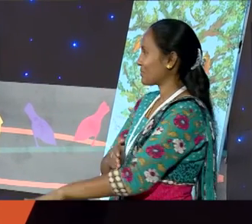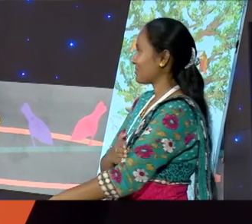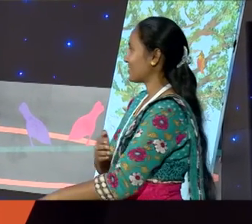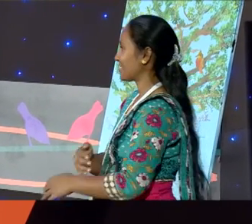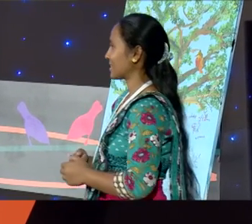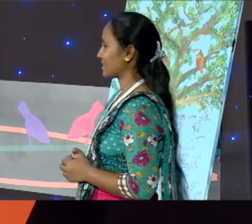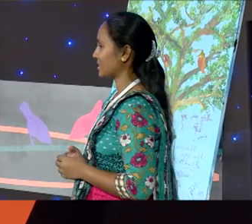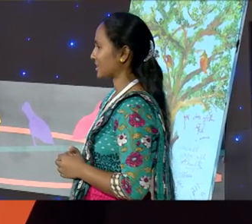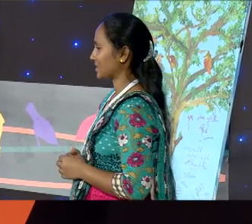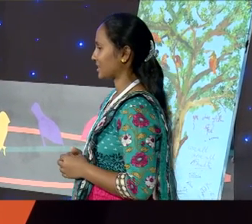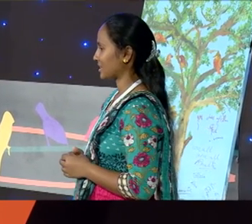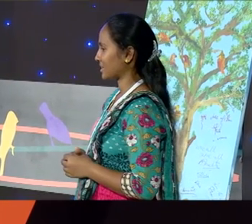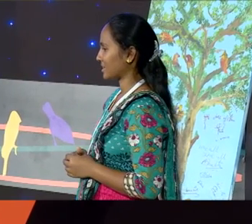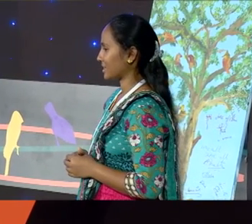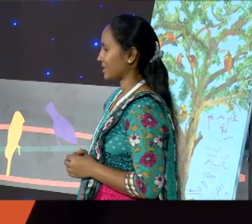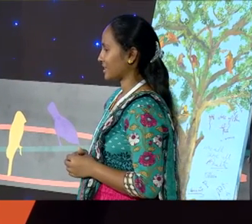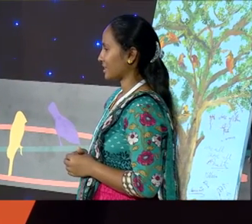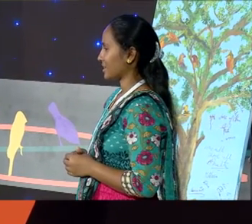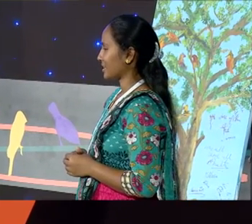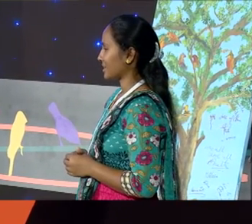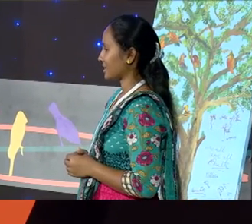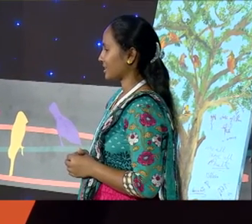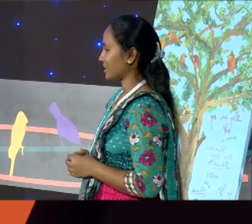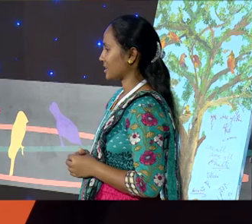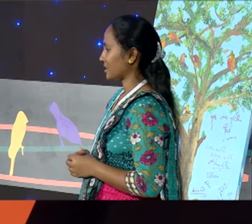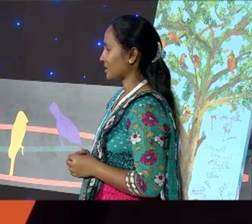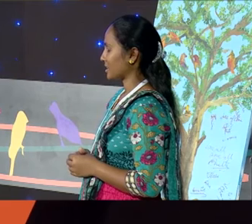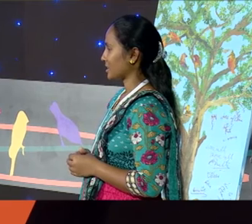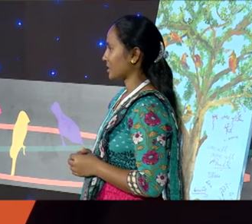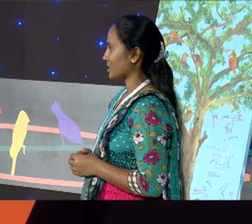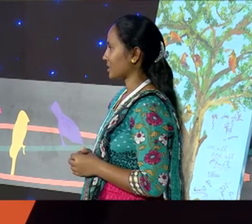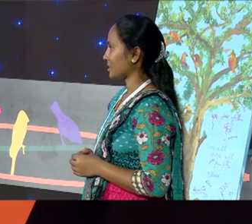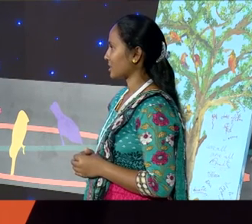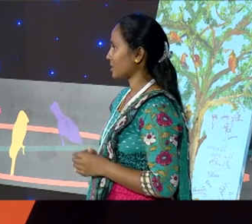cannot read those notes myself. So that's how bad my handwriting is.